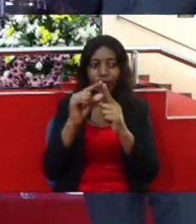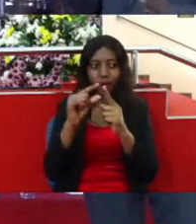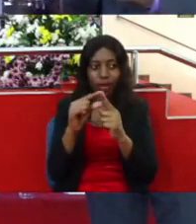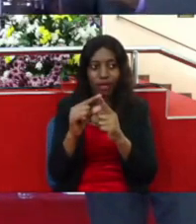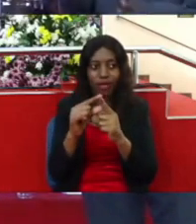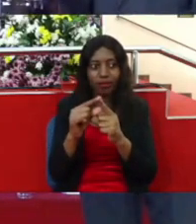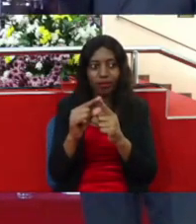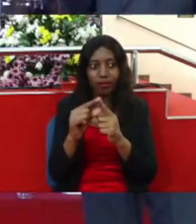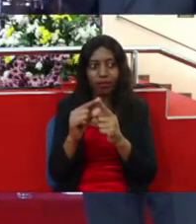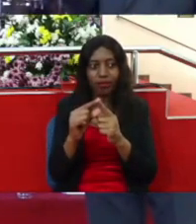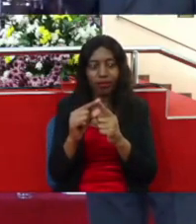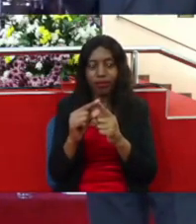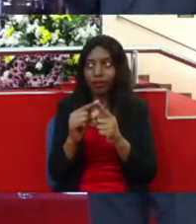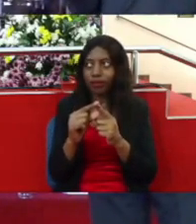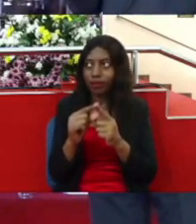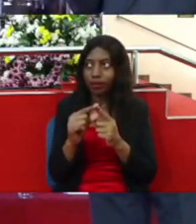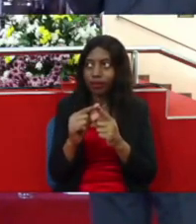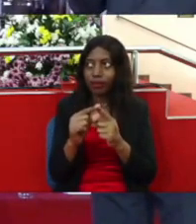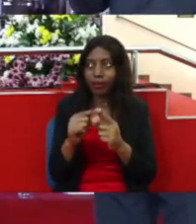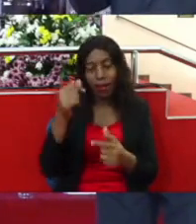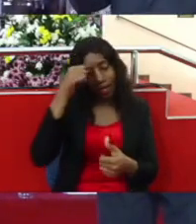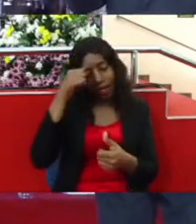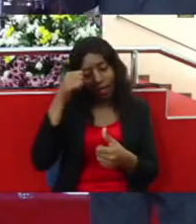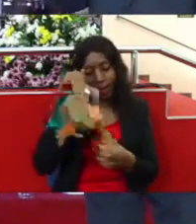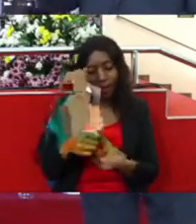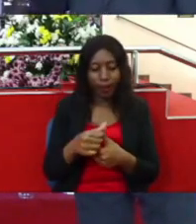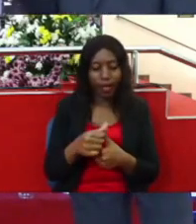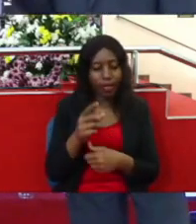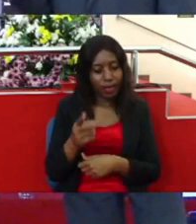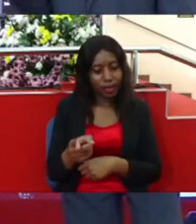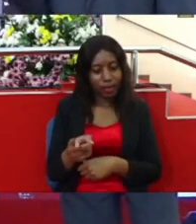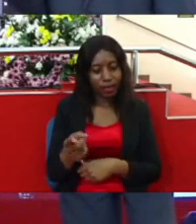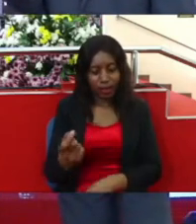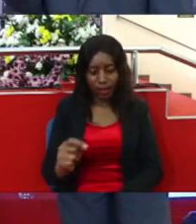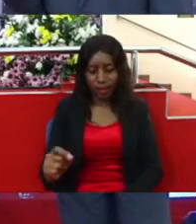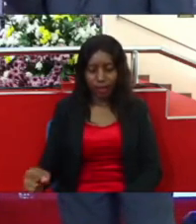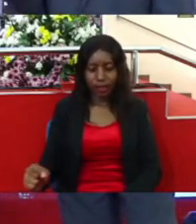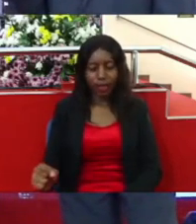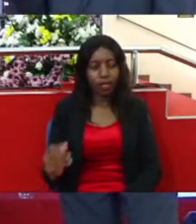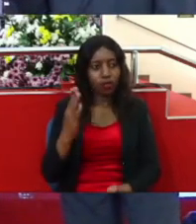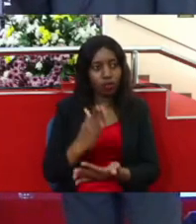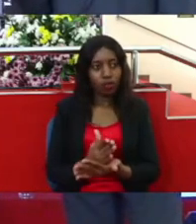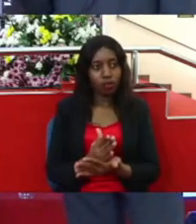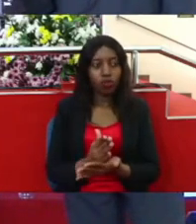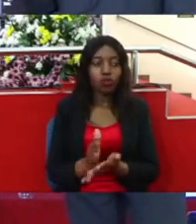umekuwa ukitikisika, remember, this is a record. Kumbuka kwamba hii ni rekodi ya kweli. It is